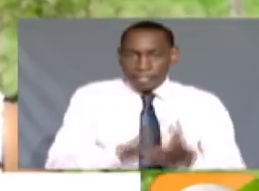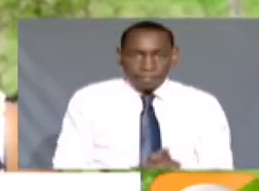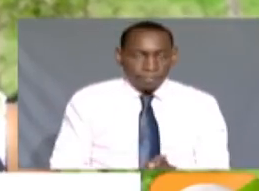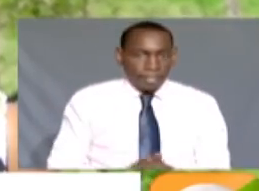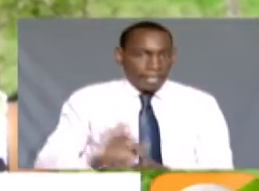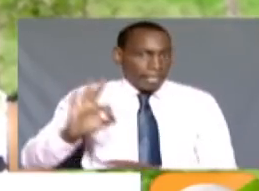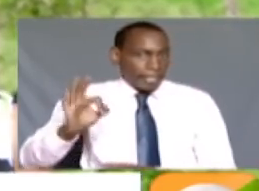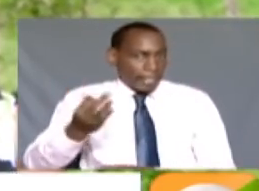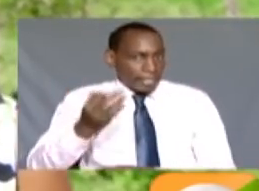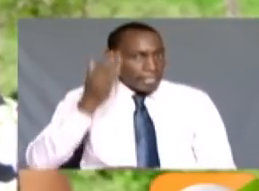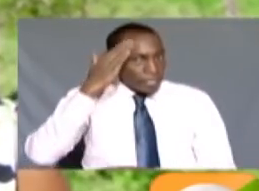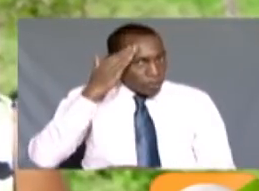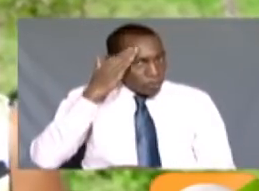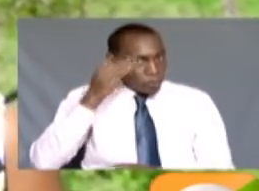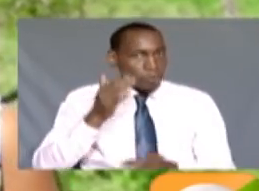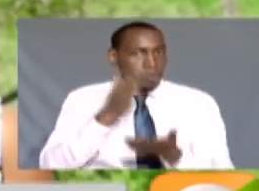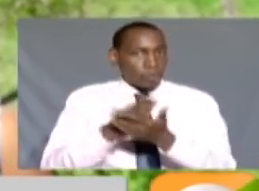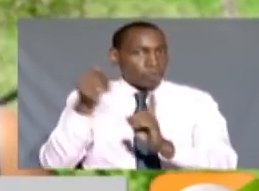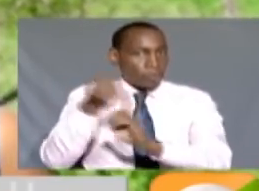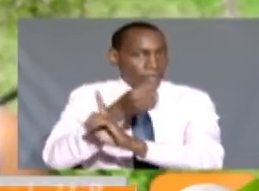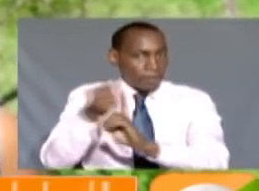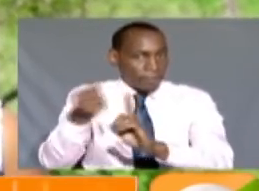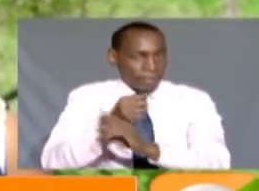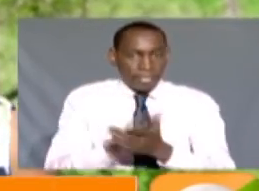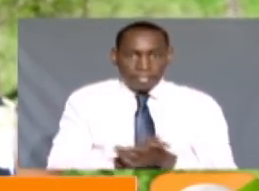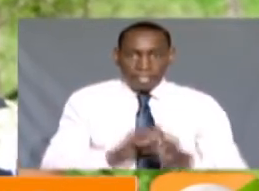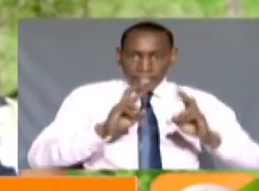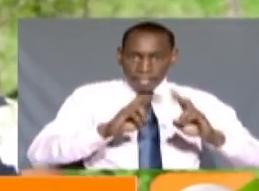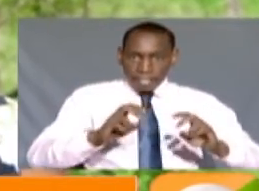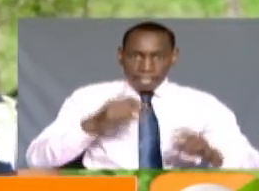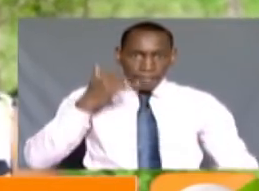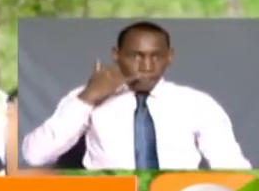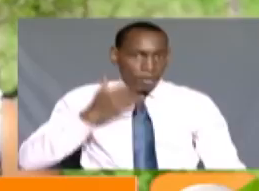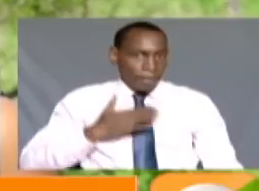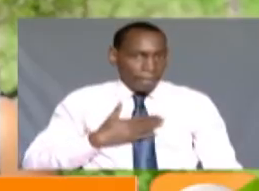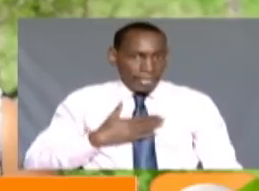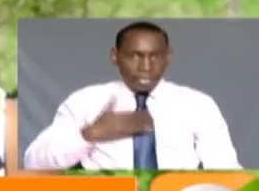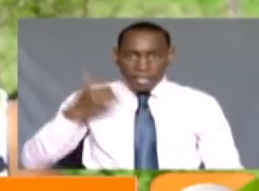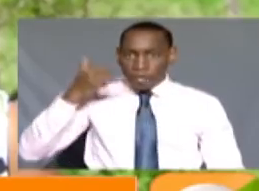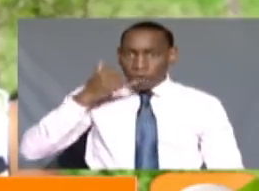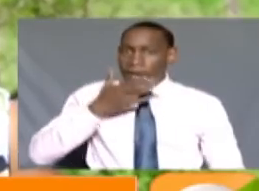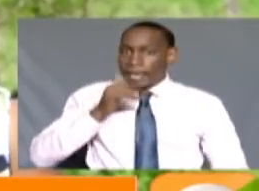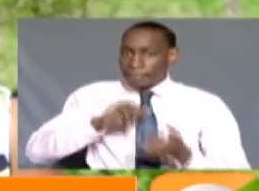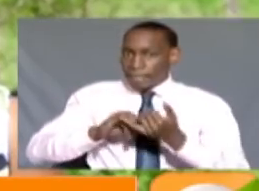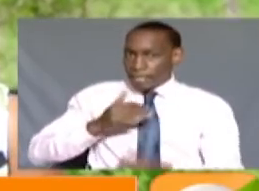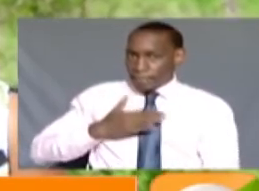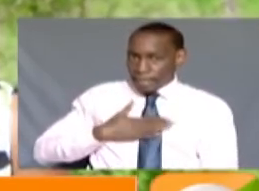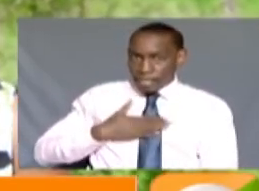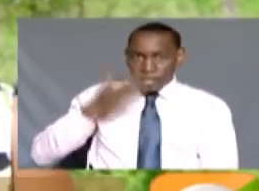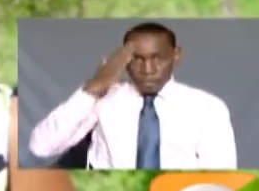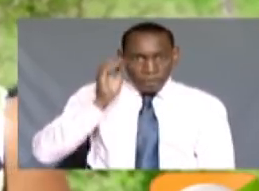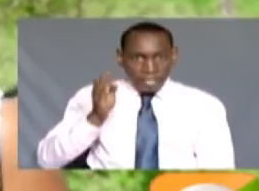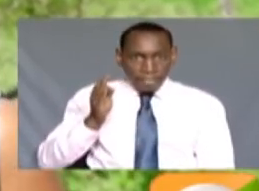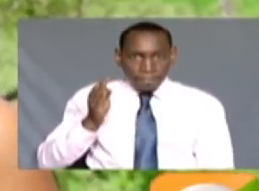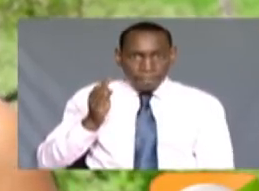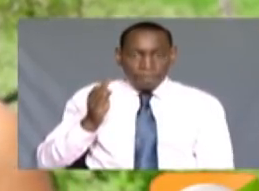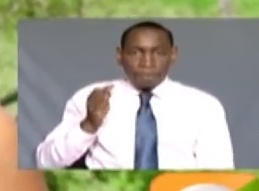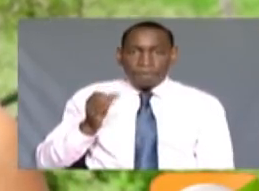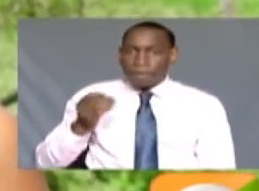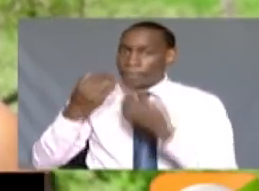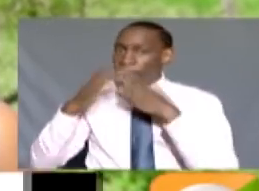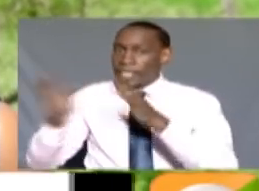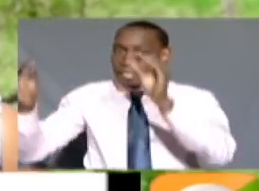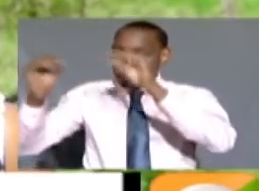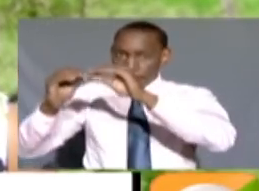gate. Ya tatu nikajua hapana, hii ni uvamizi. Nikatafuta simu yangu, nikapigia mzee wangu, nijue kama ametoka